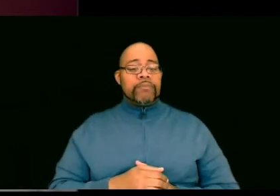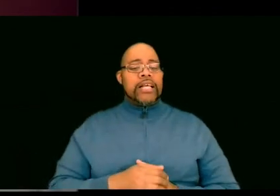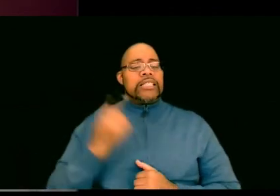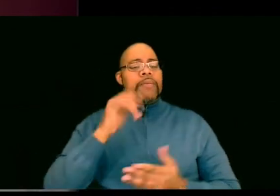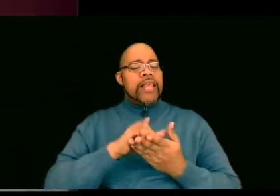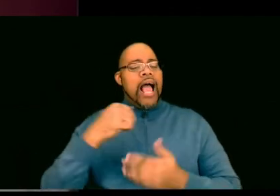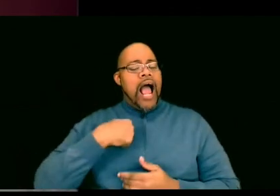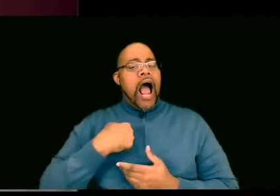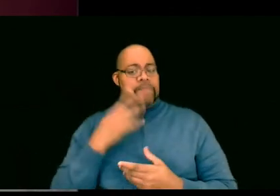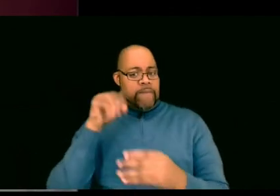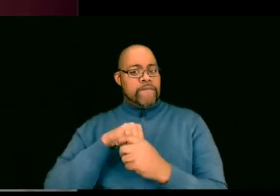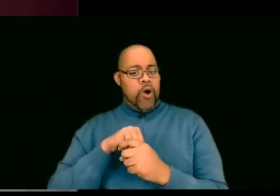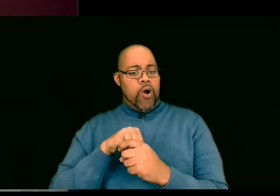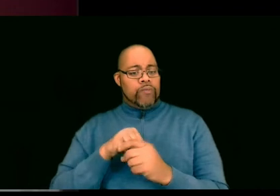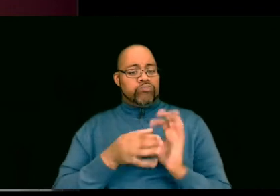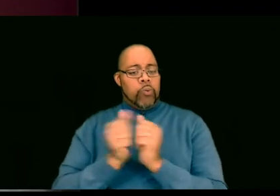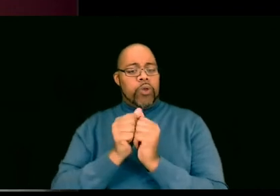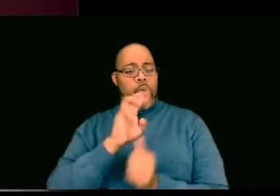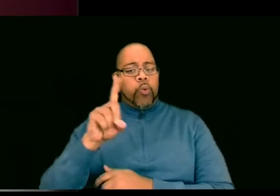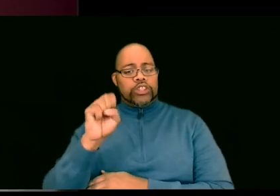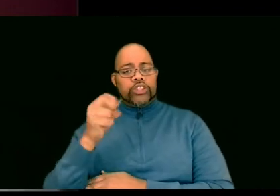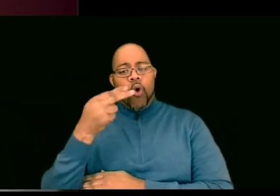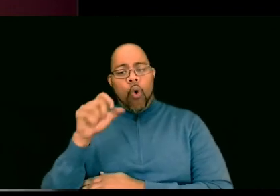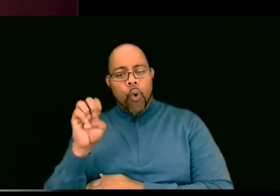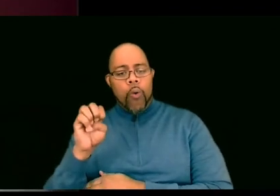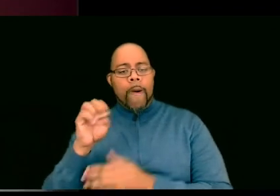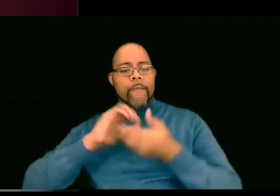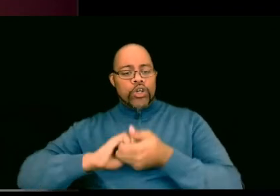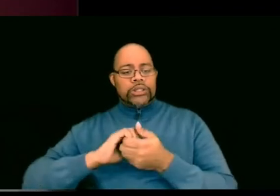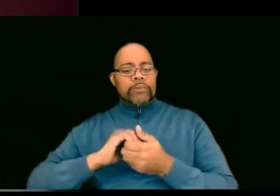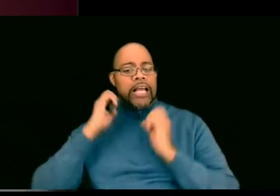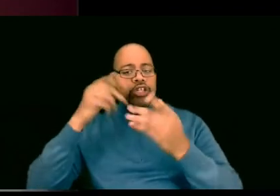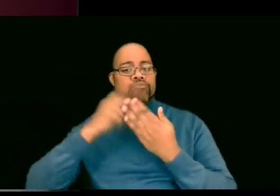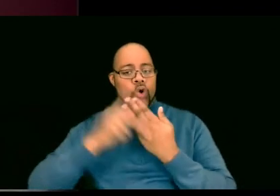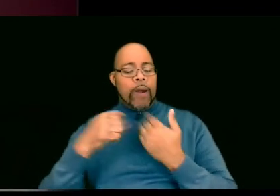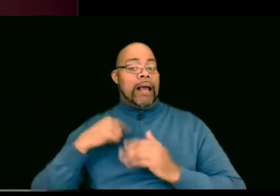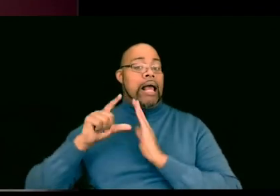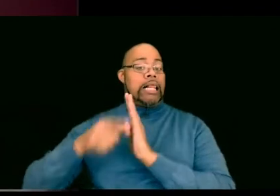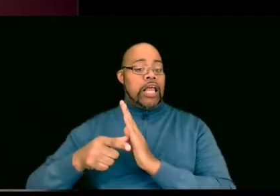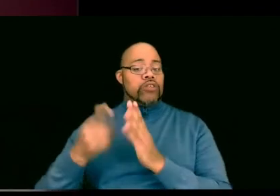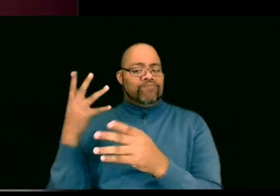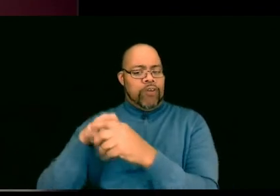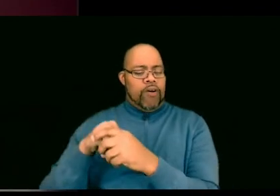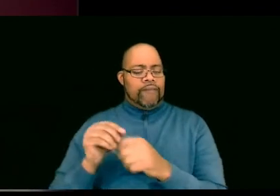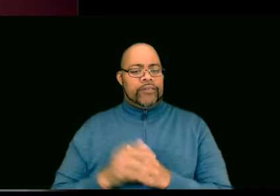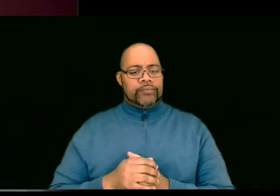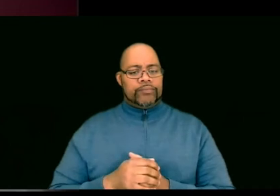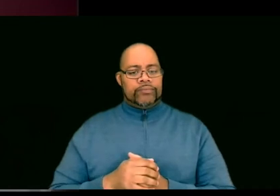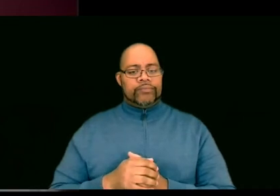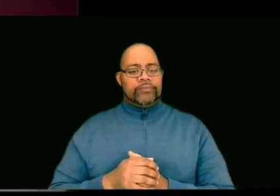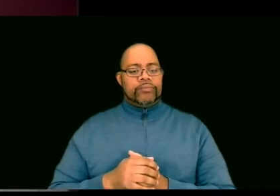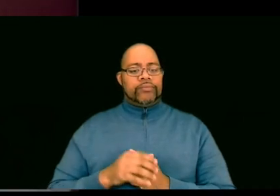as something that I've been part of, in addition to the Woods Hole Partnership Education Program that I later was part